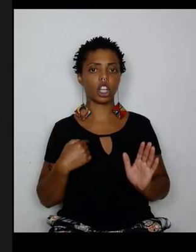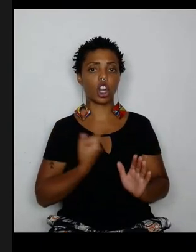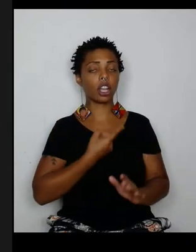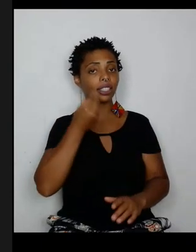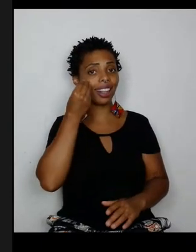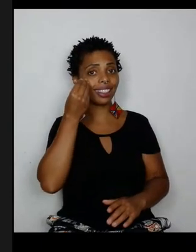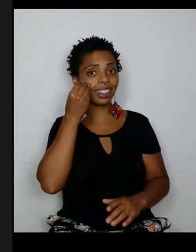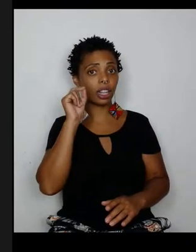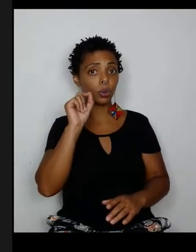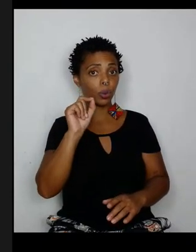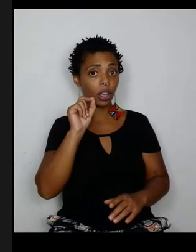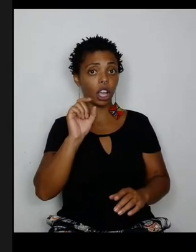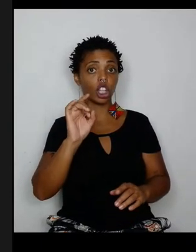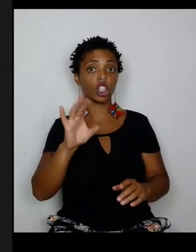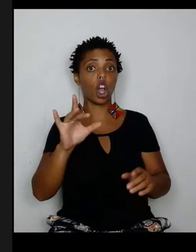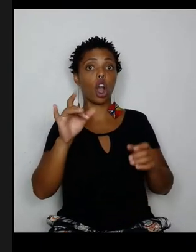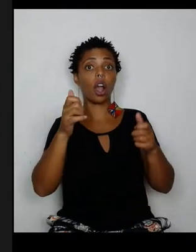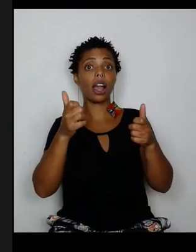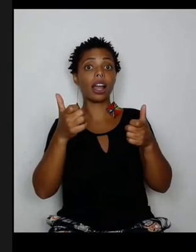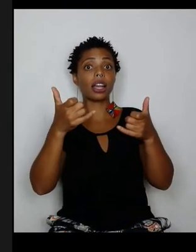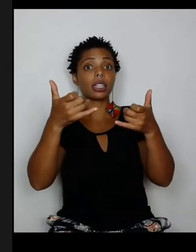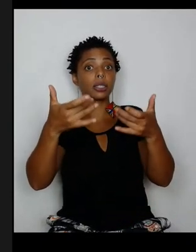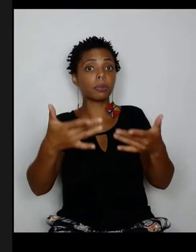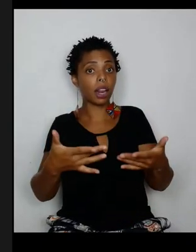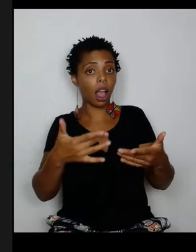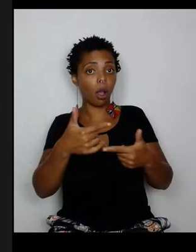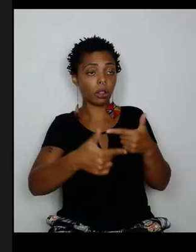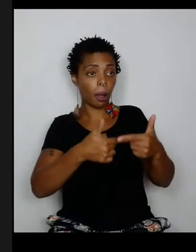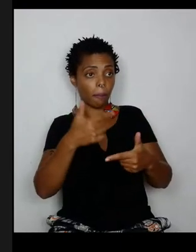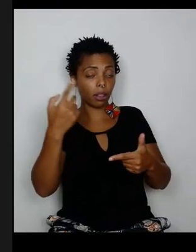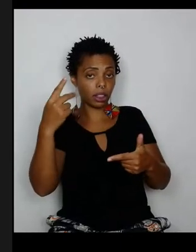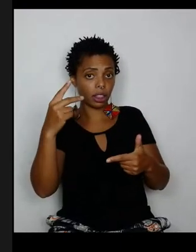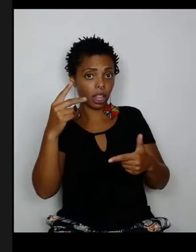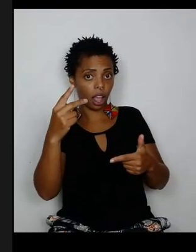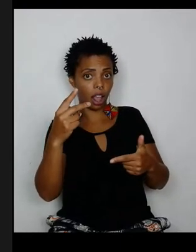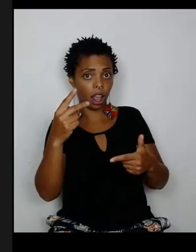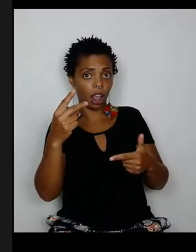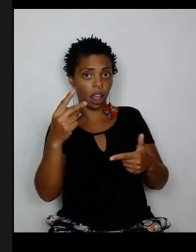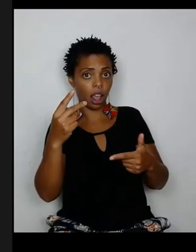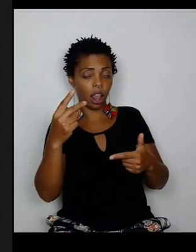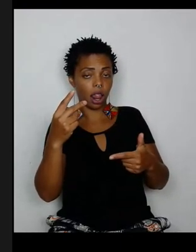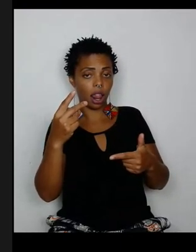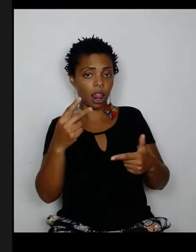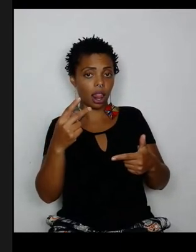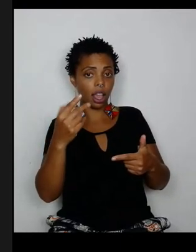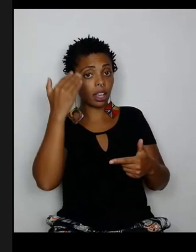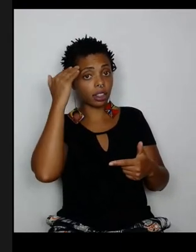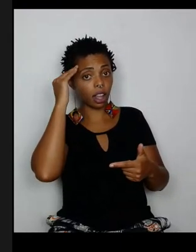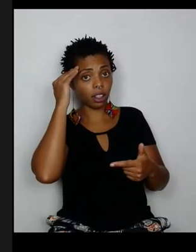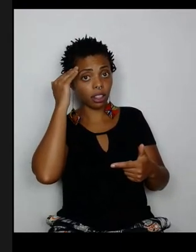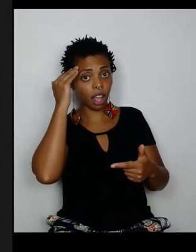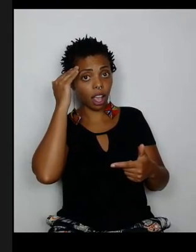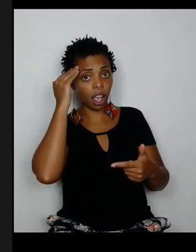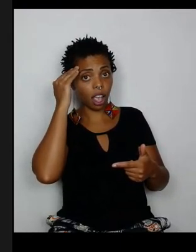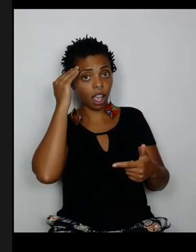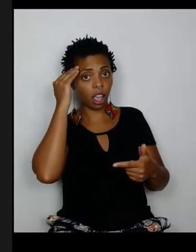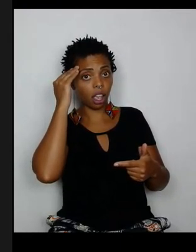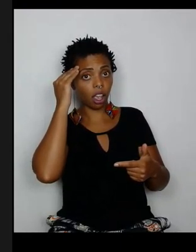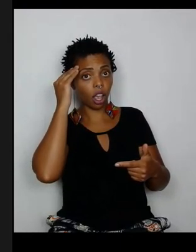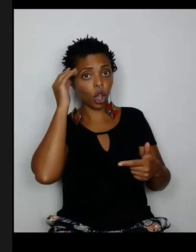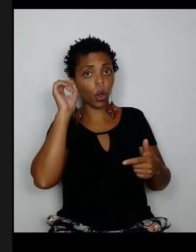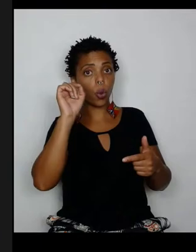see the various uh uh you know manifests and latent elements in the work the the